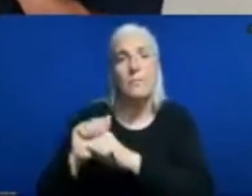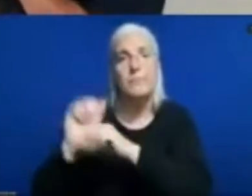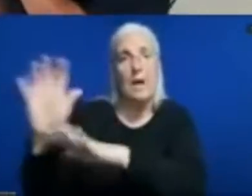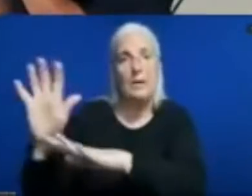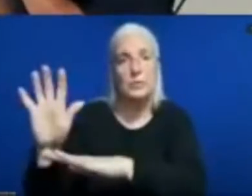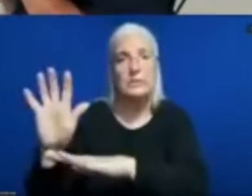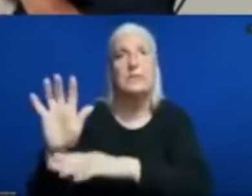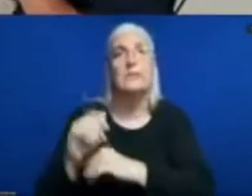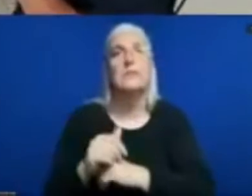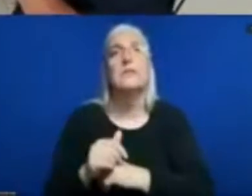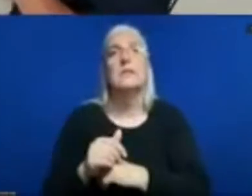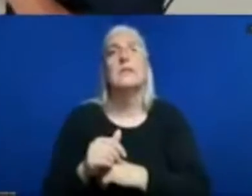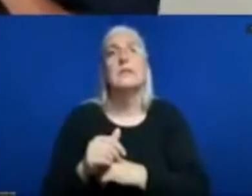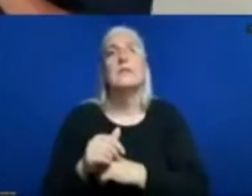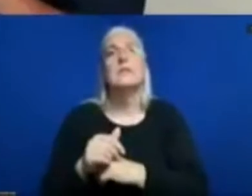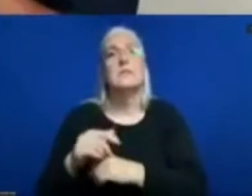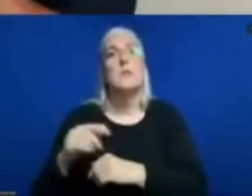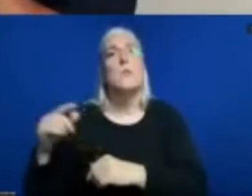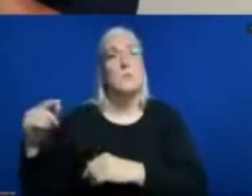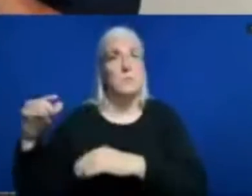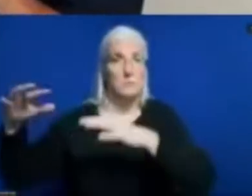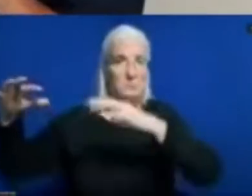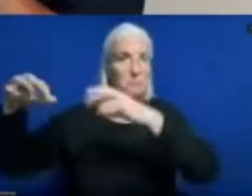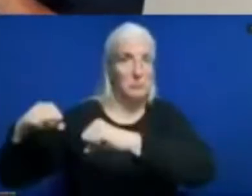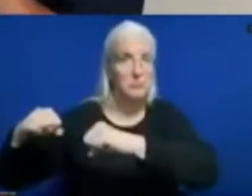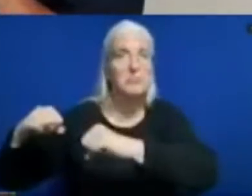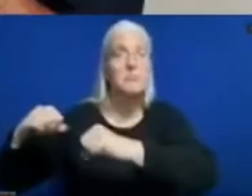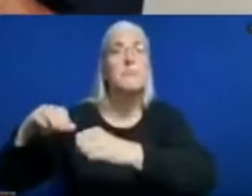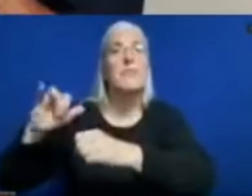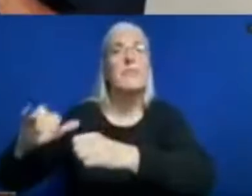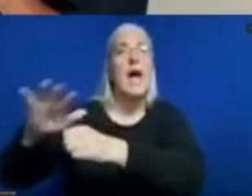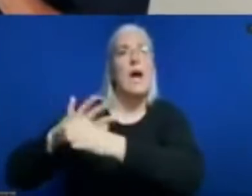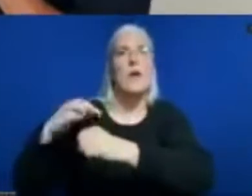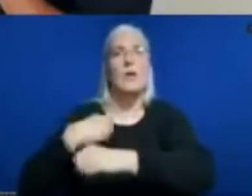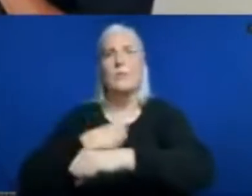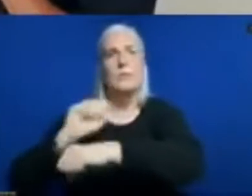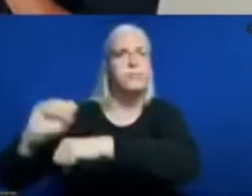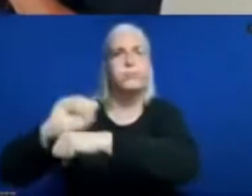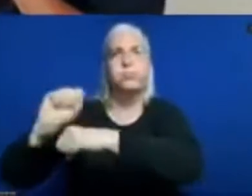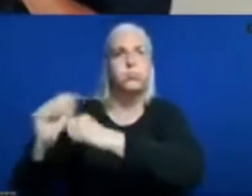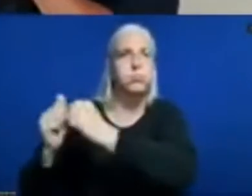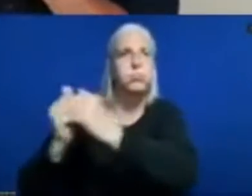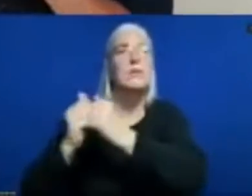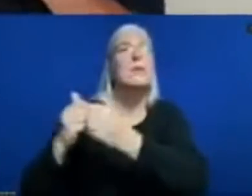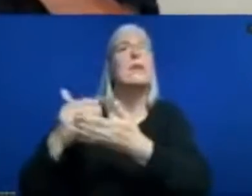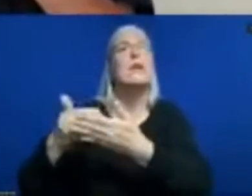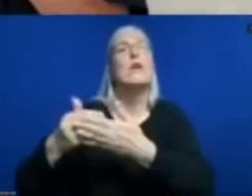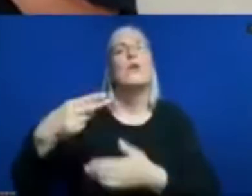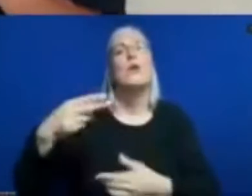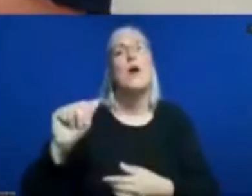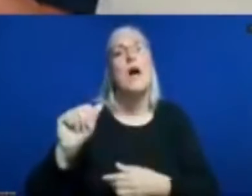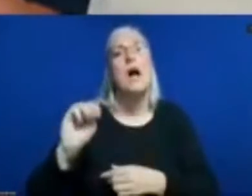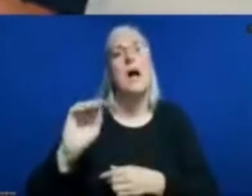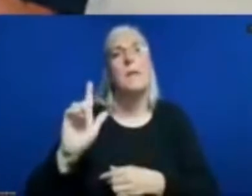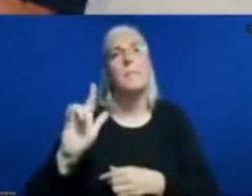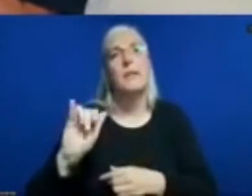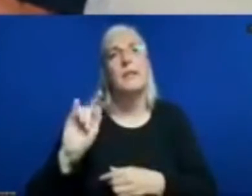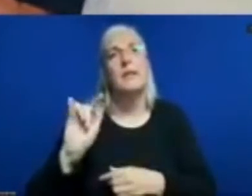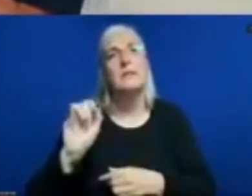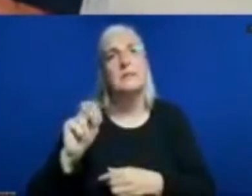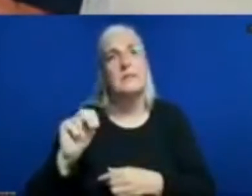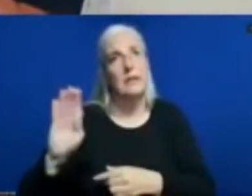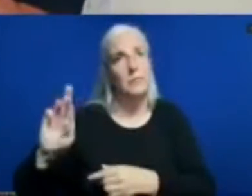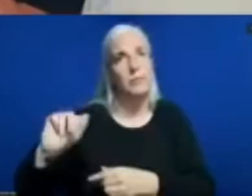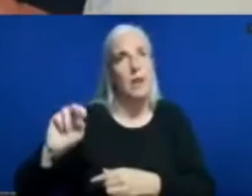good regarding the fire. Moving further east, the Duffy Group has been working around the community of Susanville.